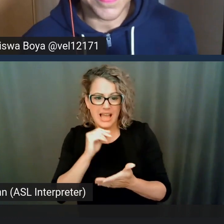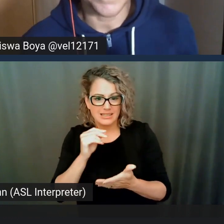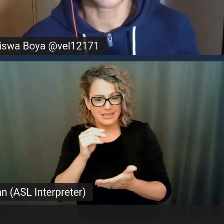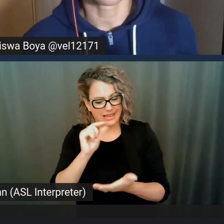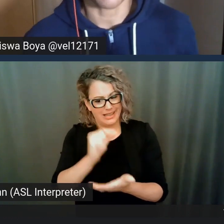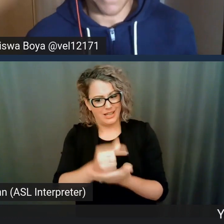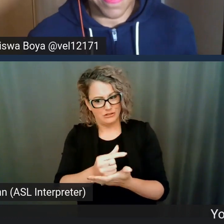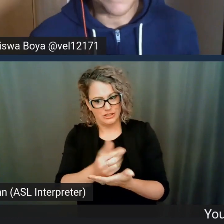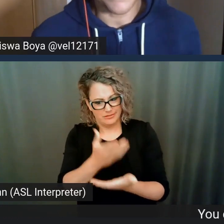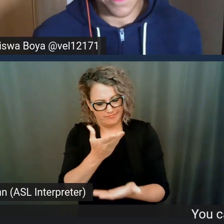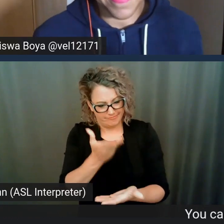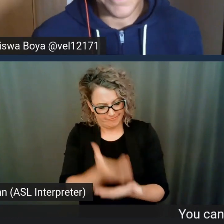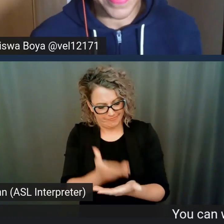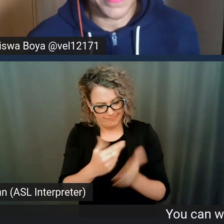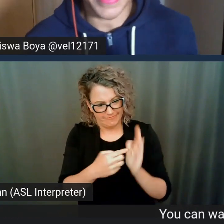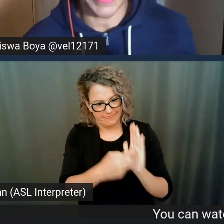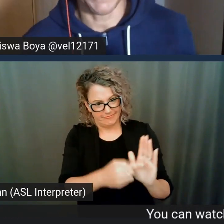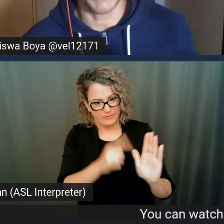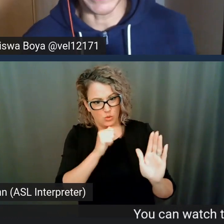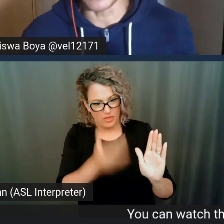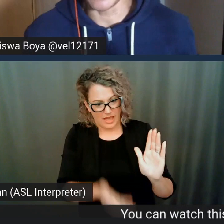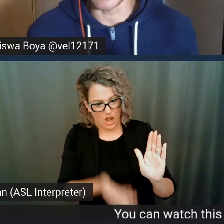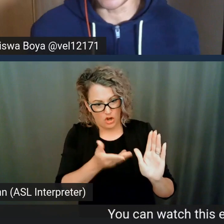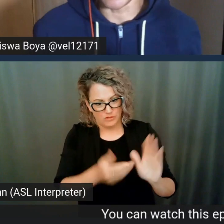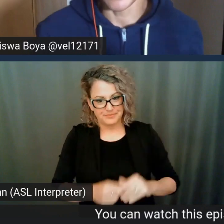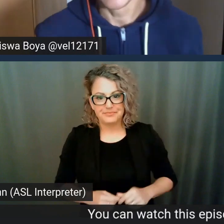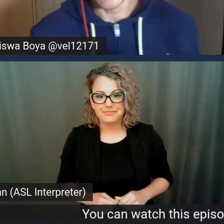say they are. That's wow. Okay. I